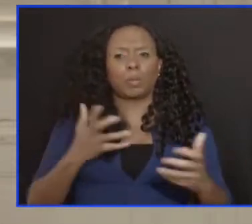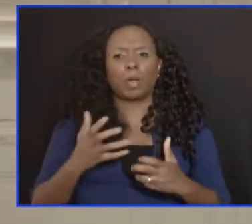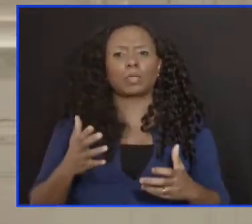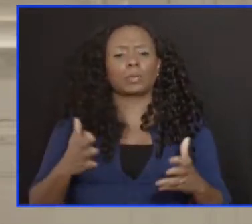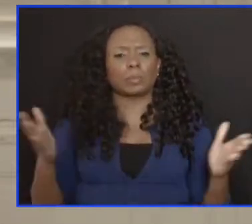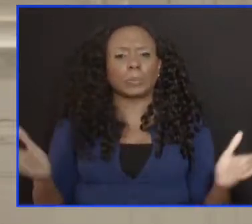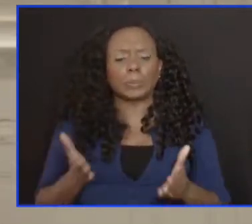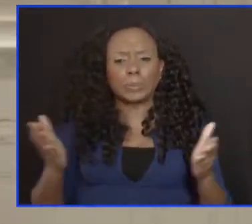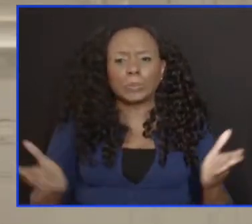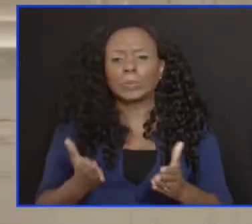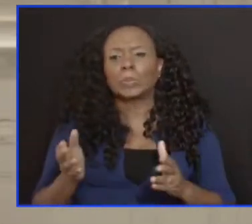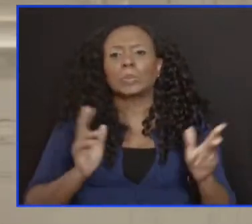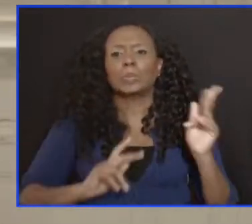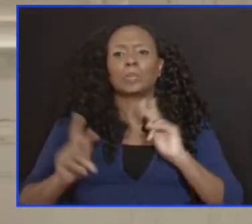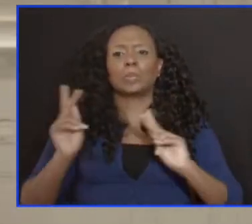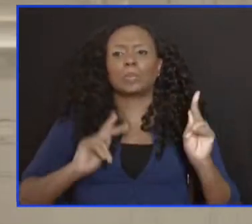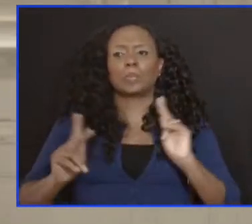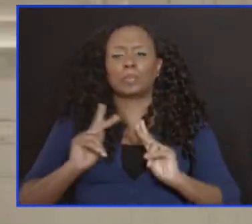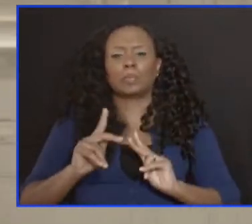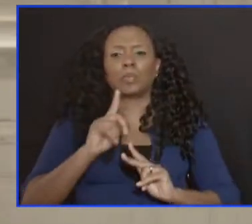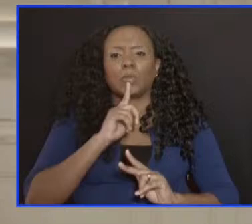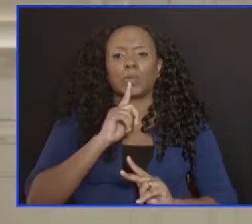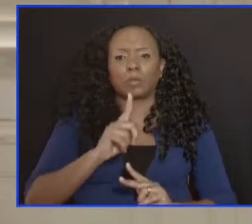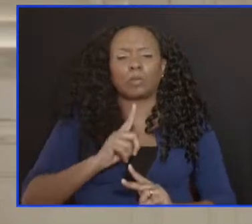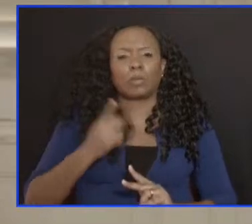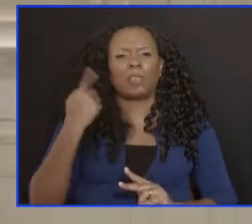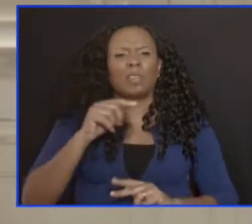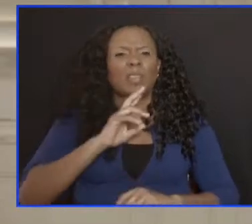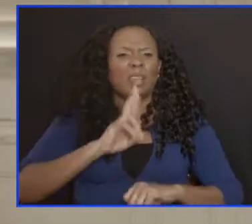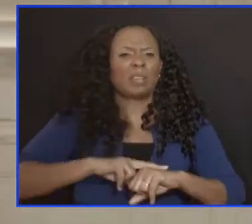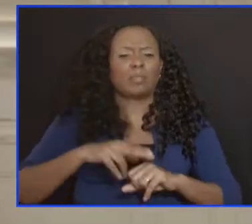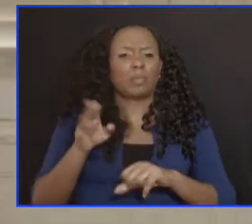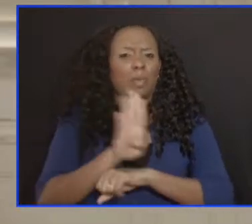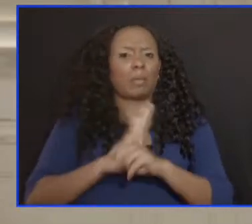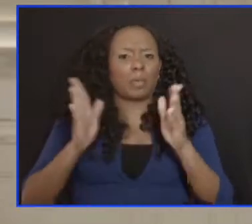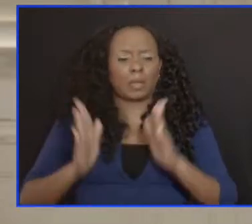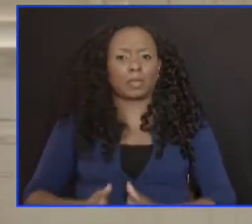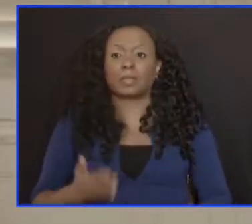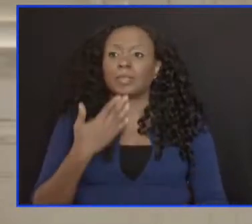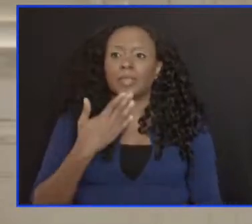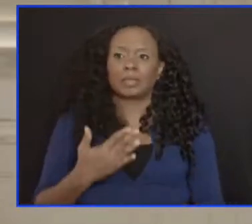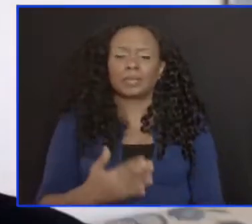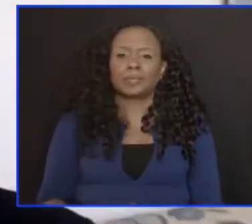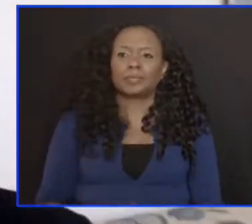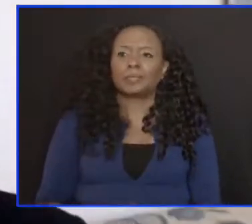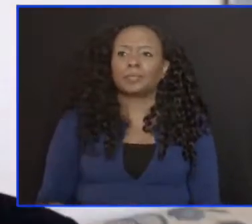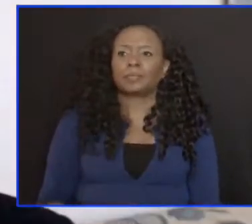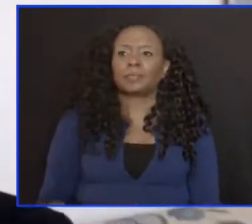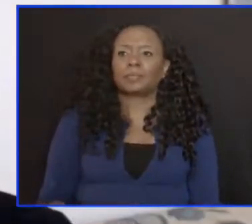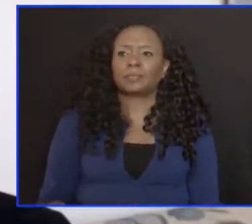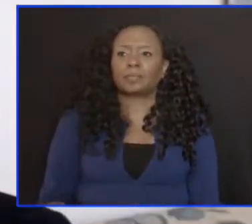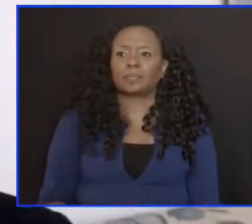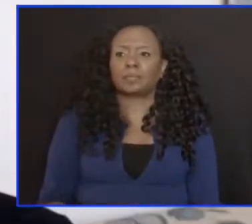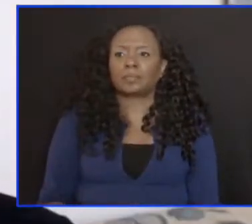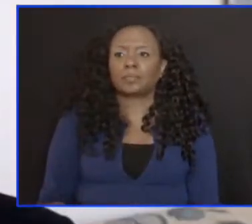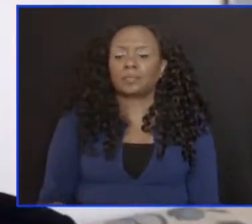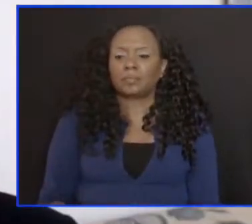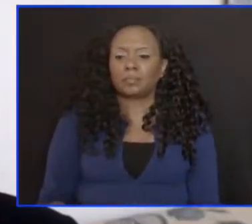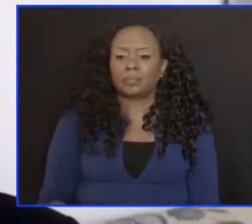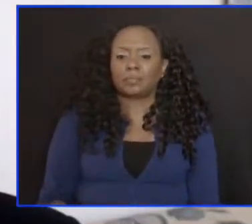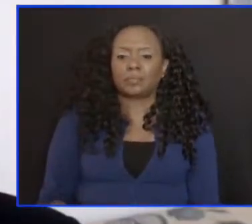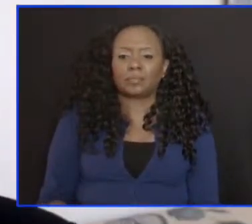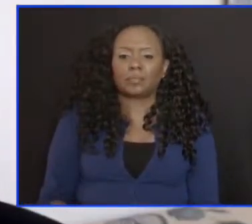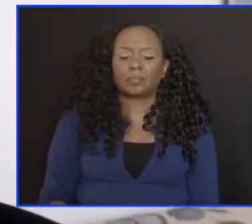push this, and for concern for the average Barbadian. Thank you. But what more can you do for the